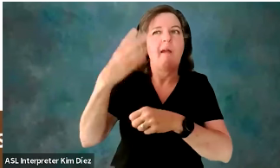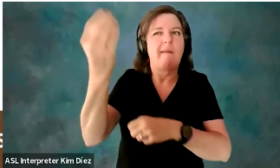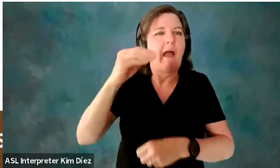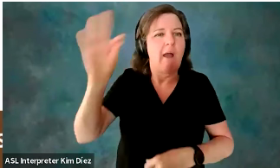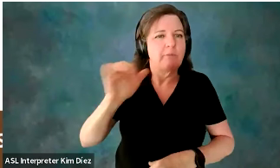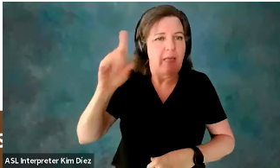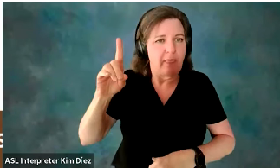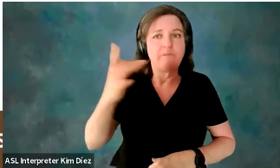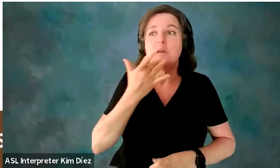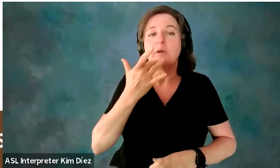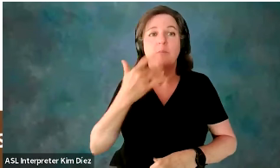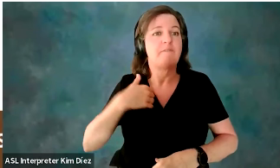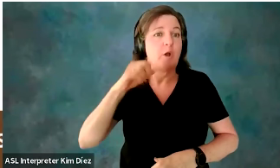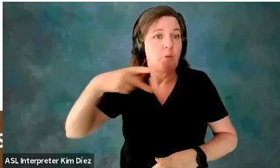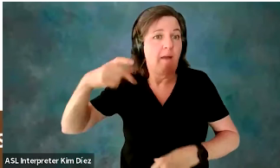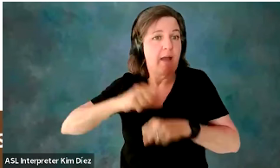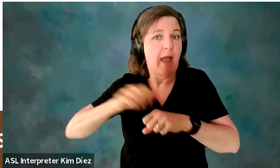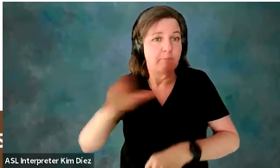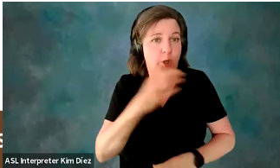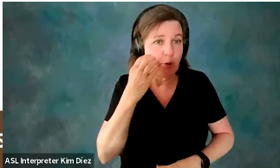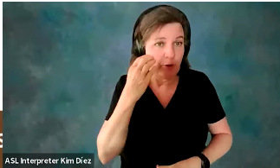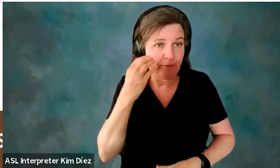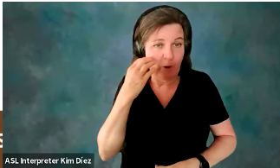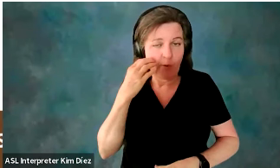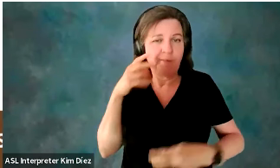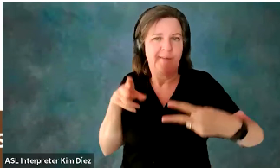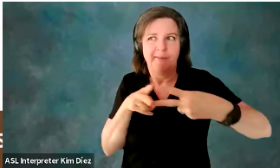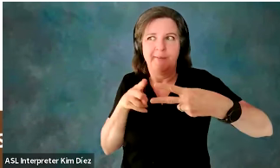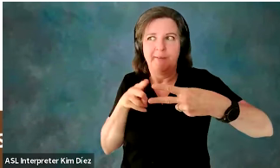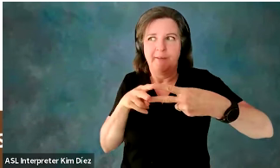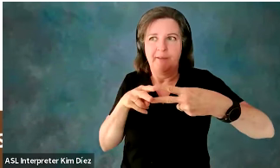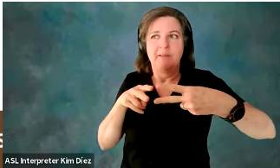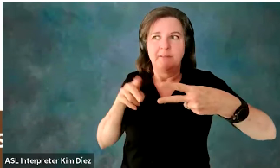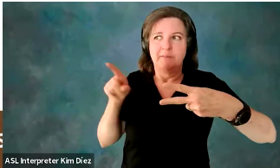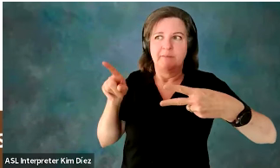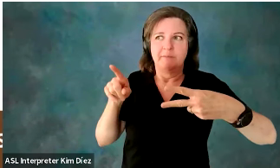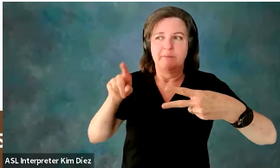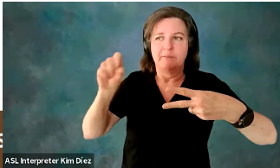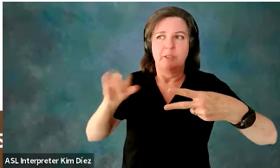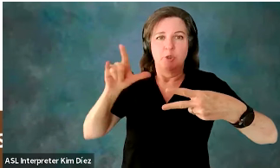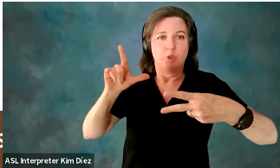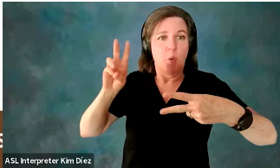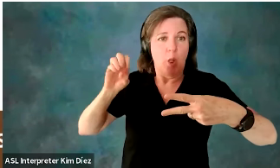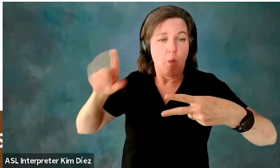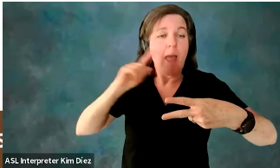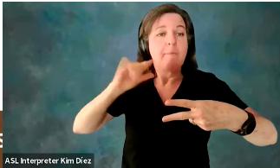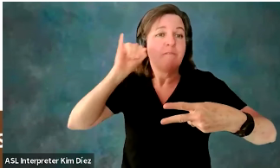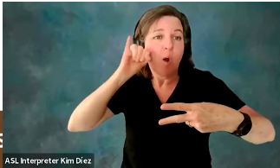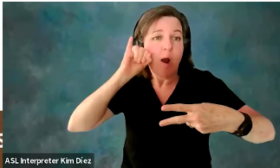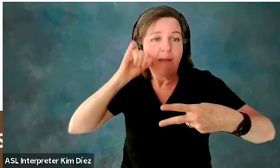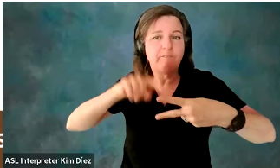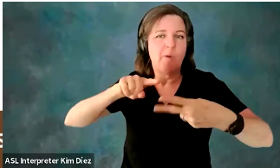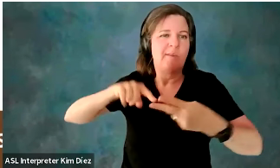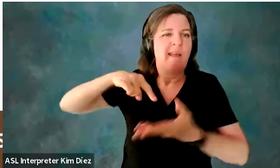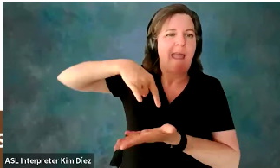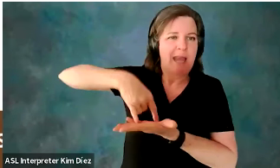and you want the applications for Androids or iPhones, we have that Soil Web application available. And you